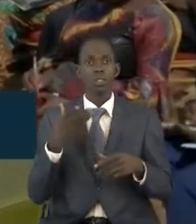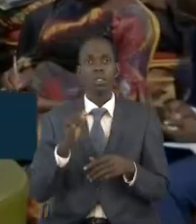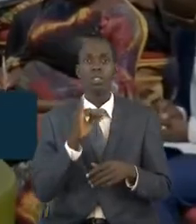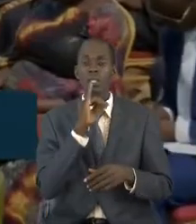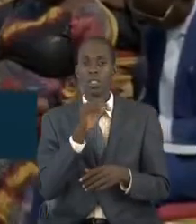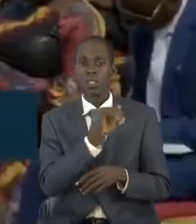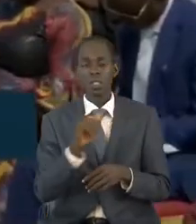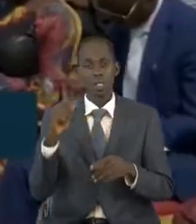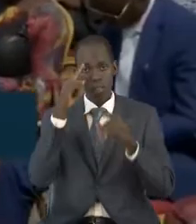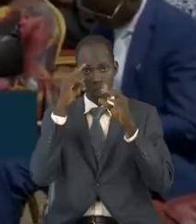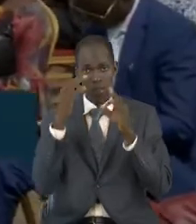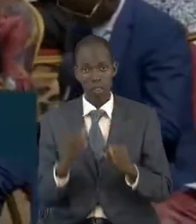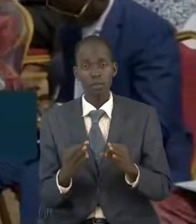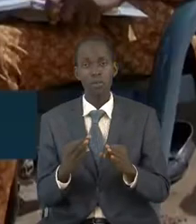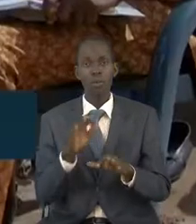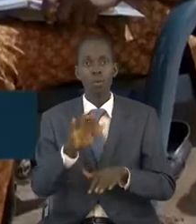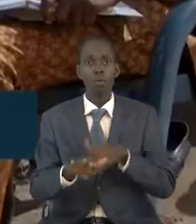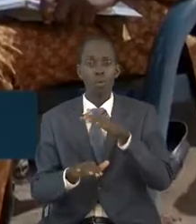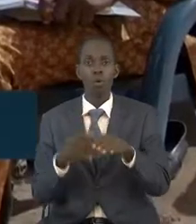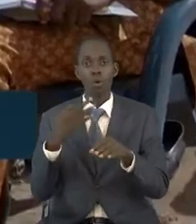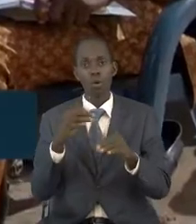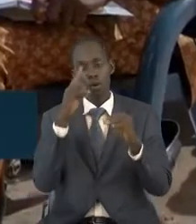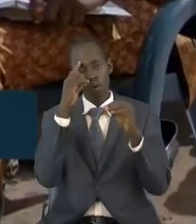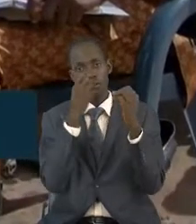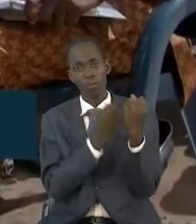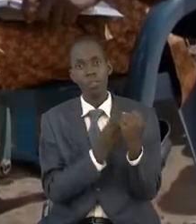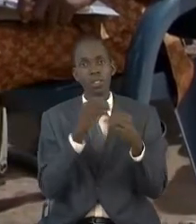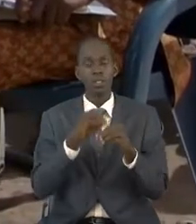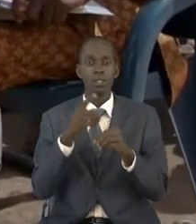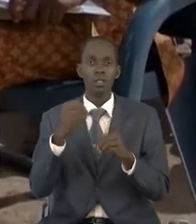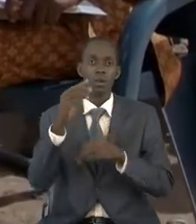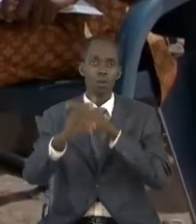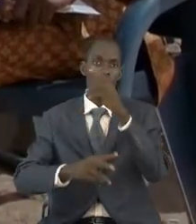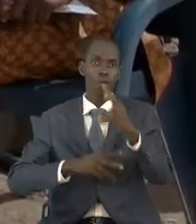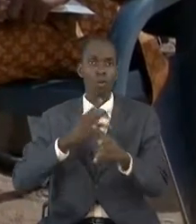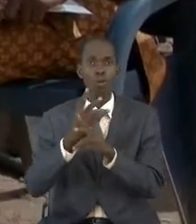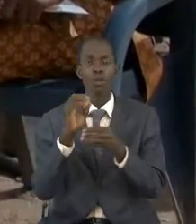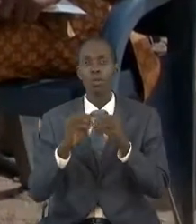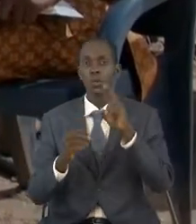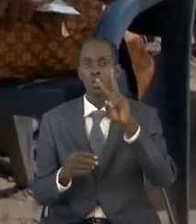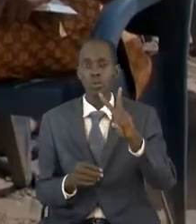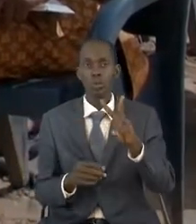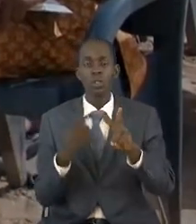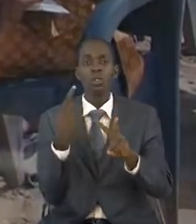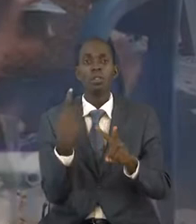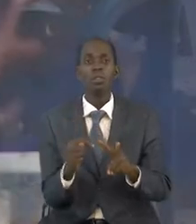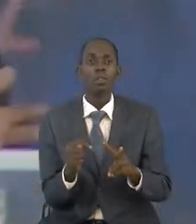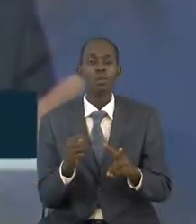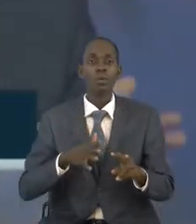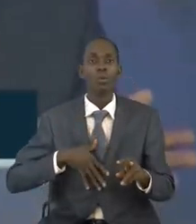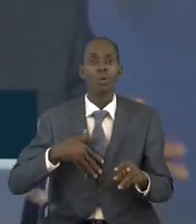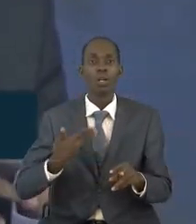faith in the world that we walk by. Number two, the deliberate walk of